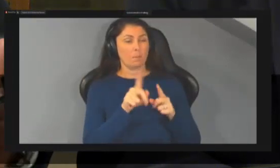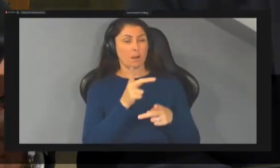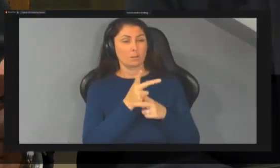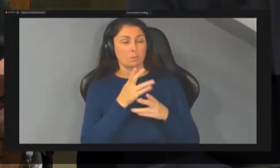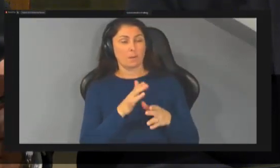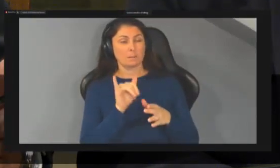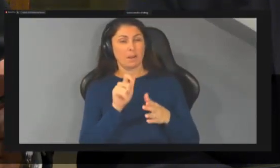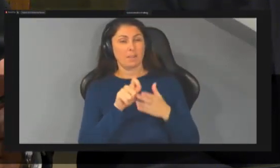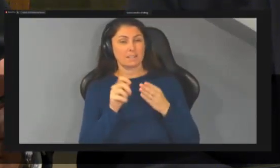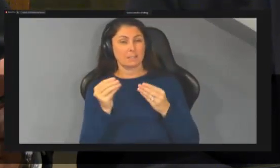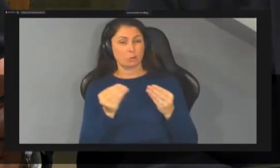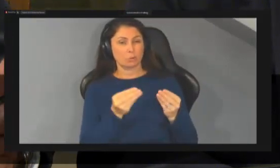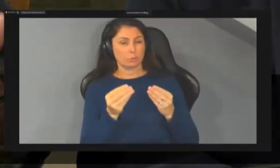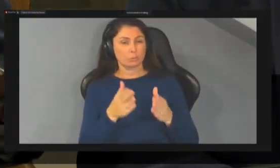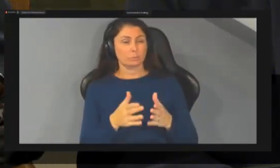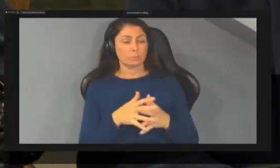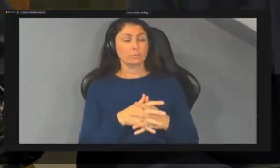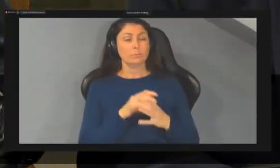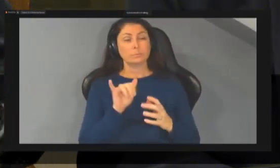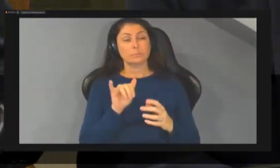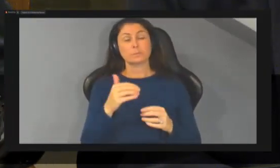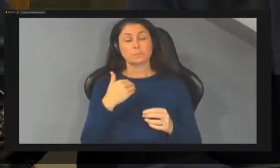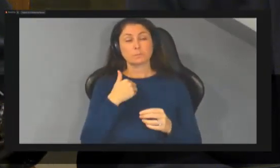yes. The members